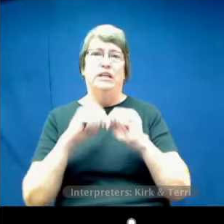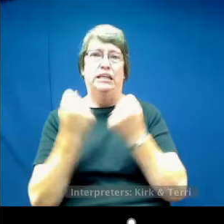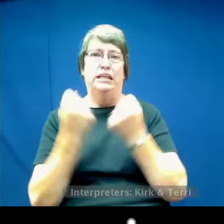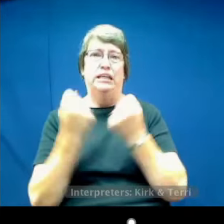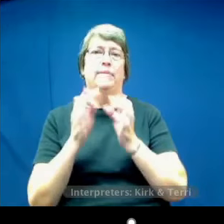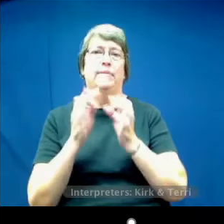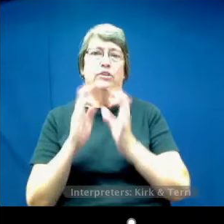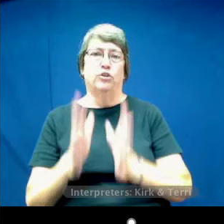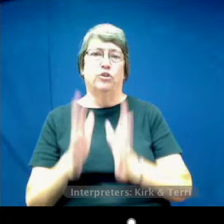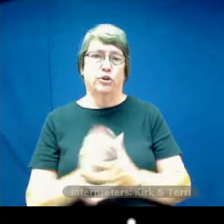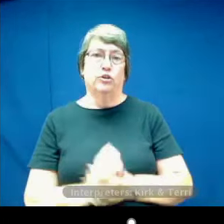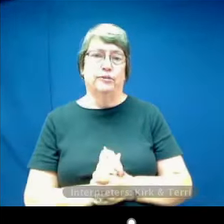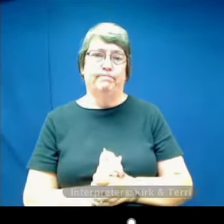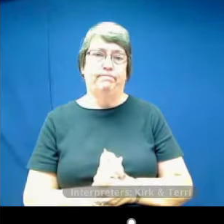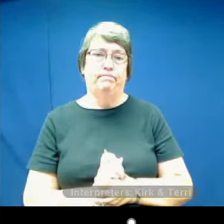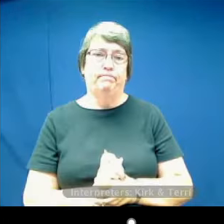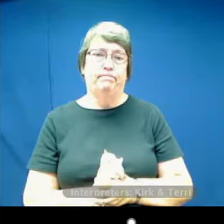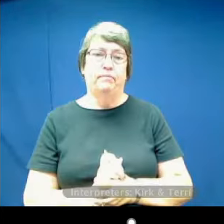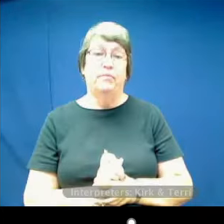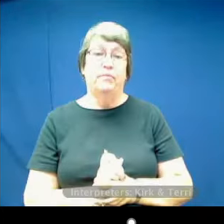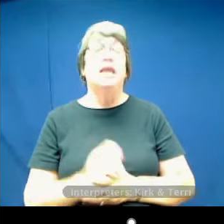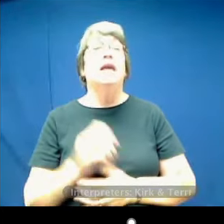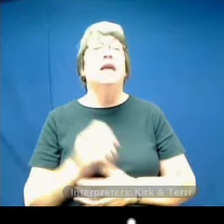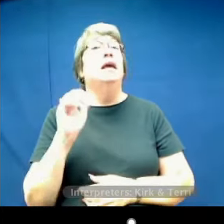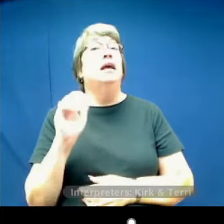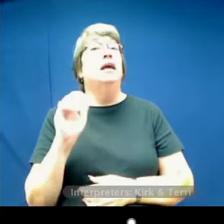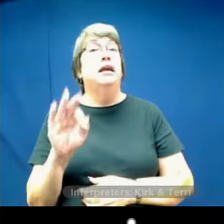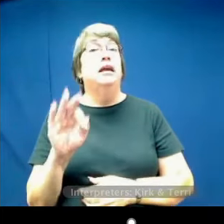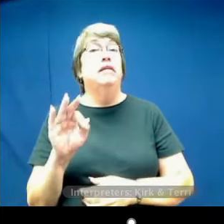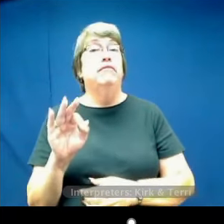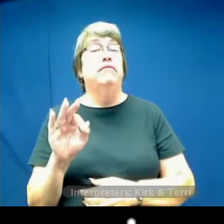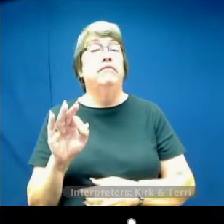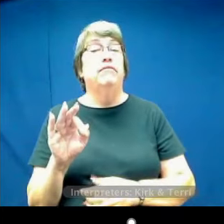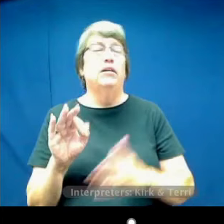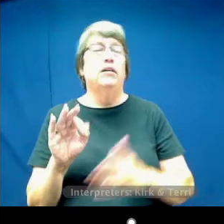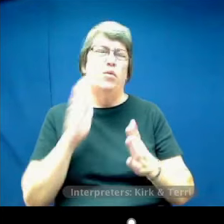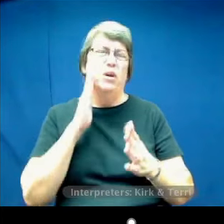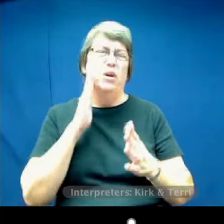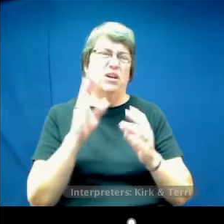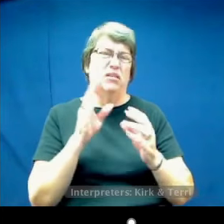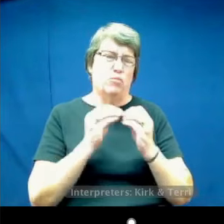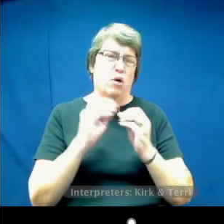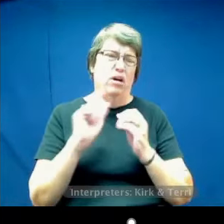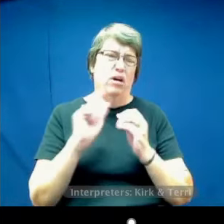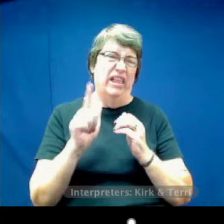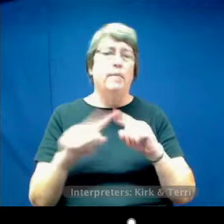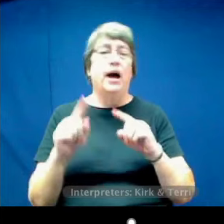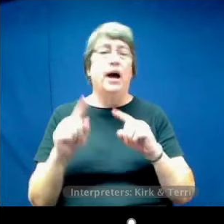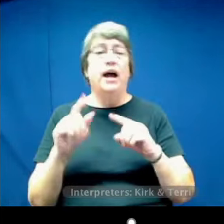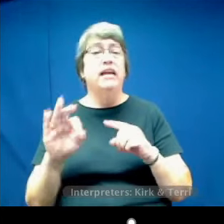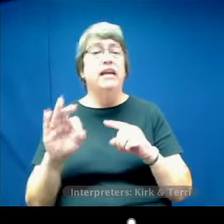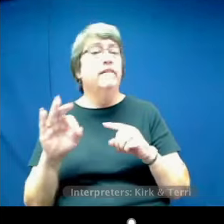If the court is being asked, and we'll go through this a little bit later, but if they're being asked to resolve property